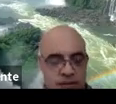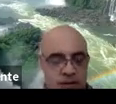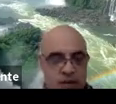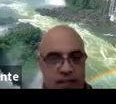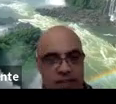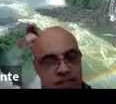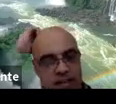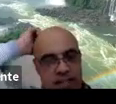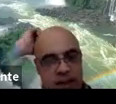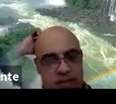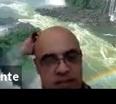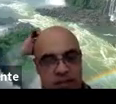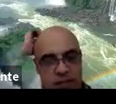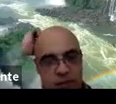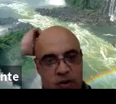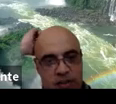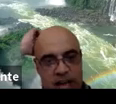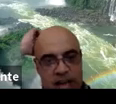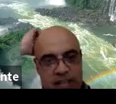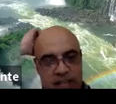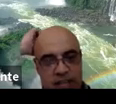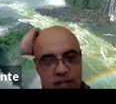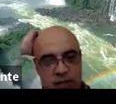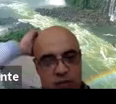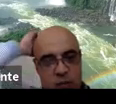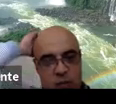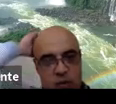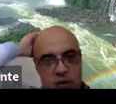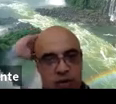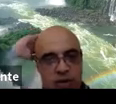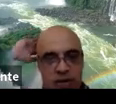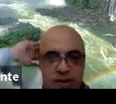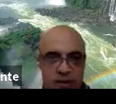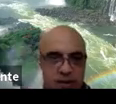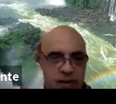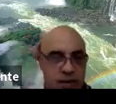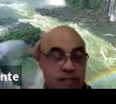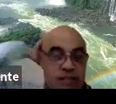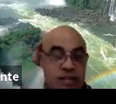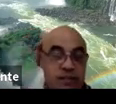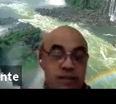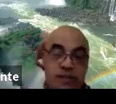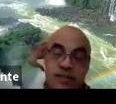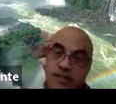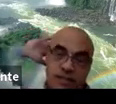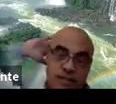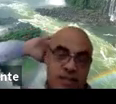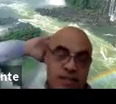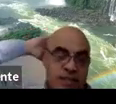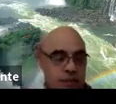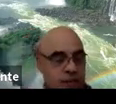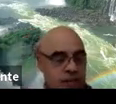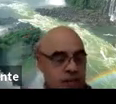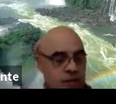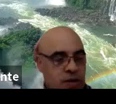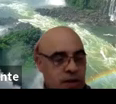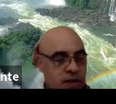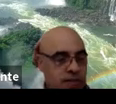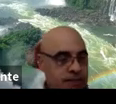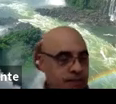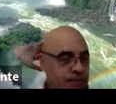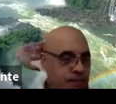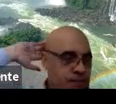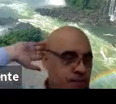uh, all right, so today's obviously our last lecture for at least synchronous. Don't forget to